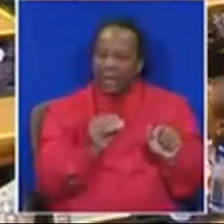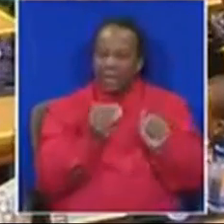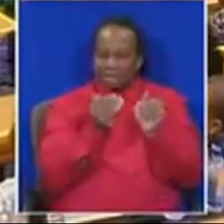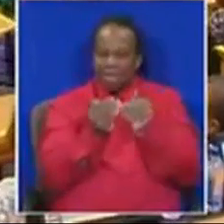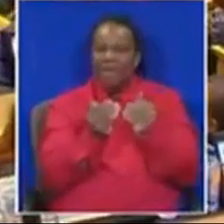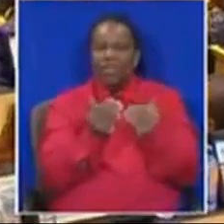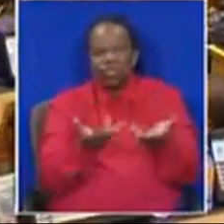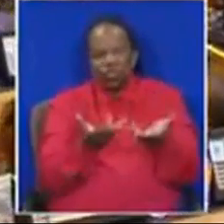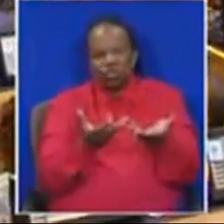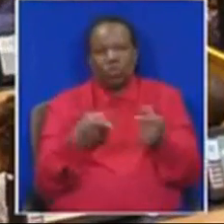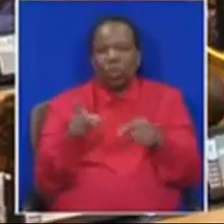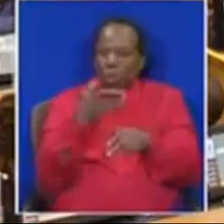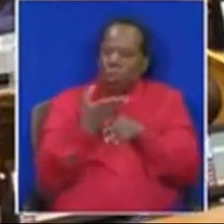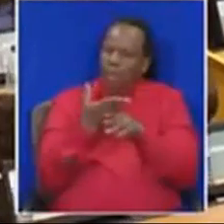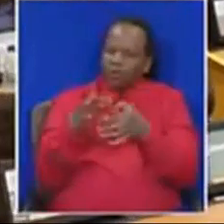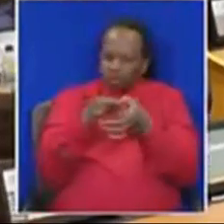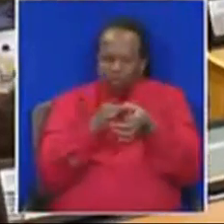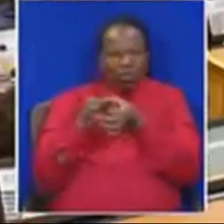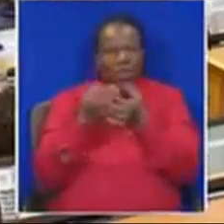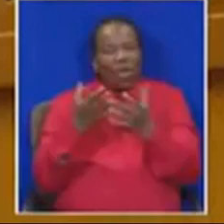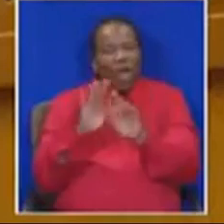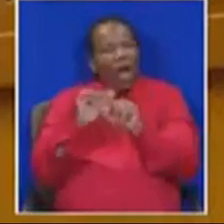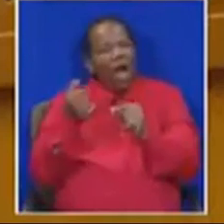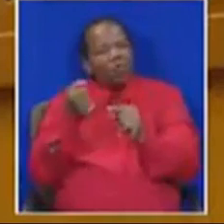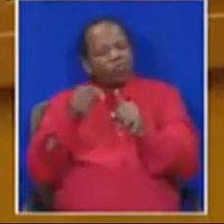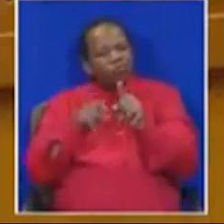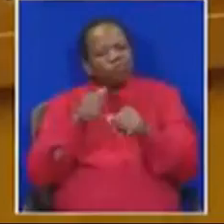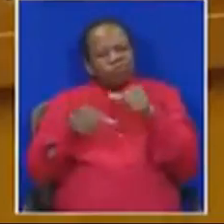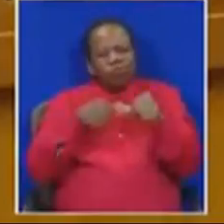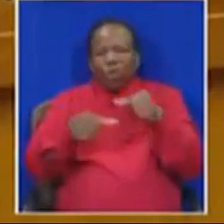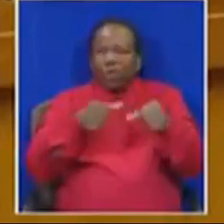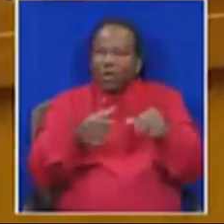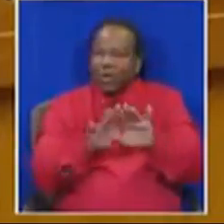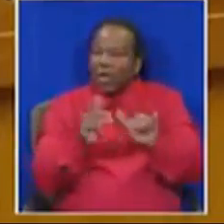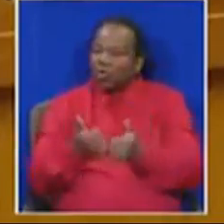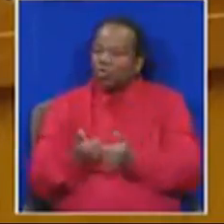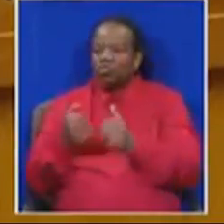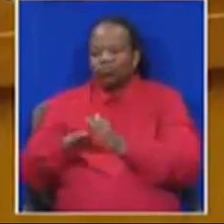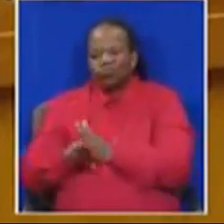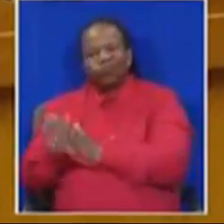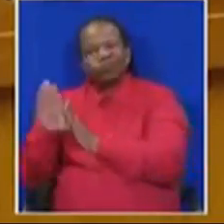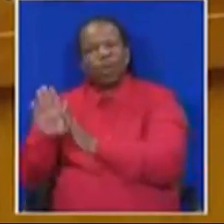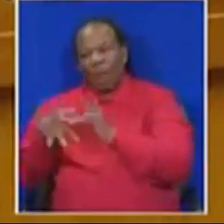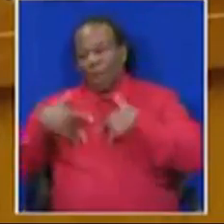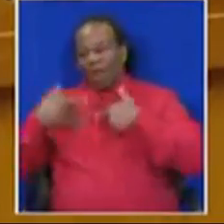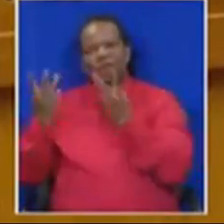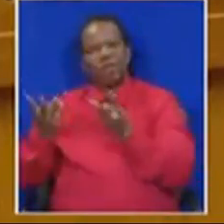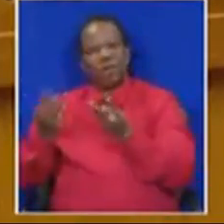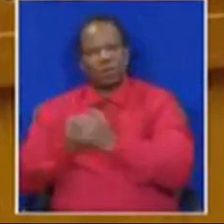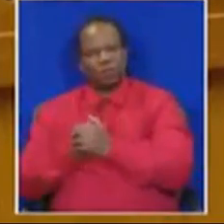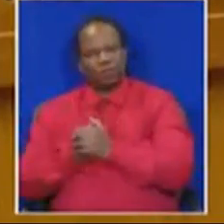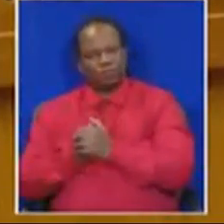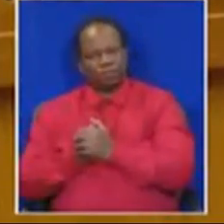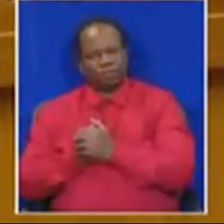together to achieve progress in improving the lives of our people. Even